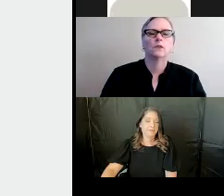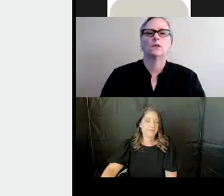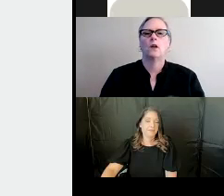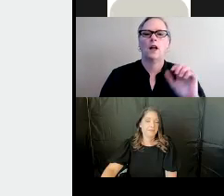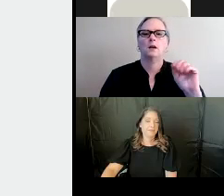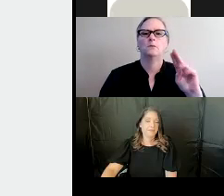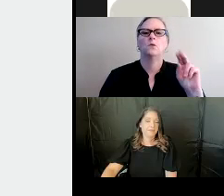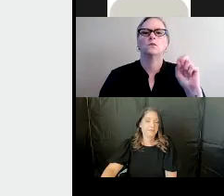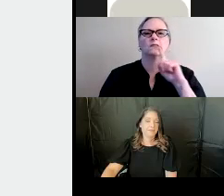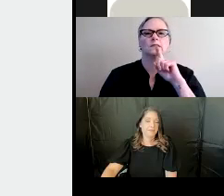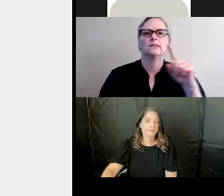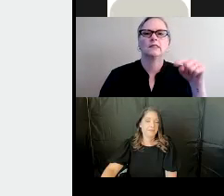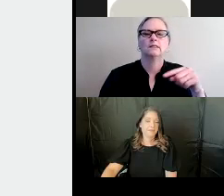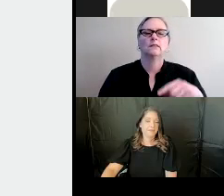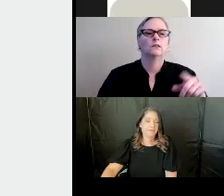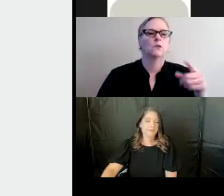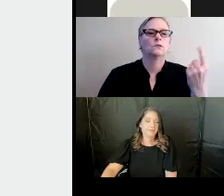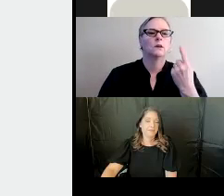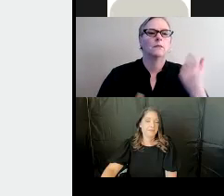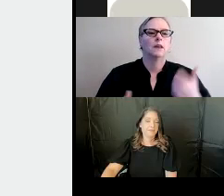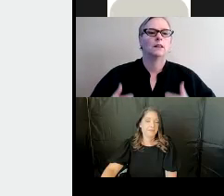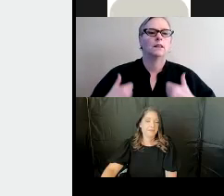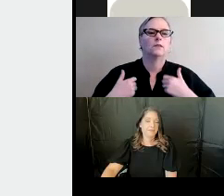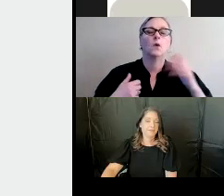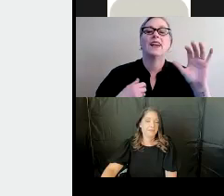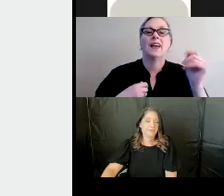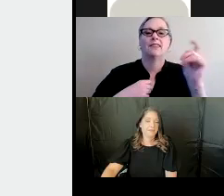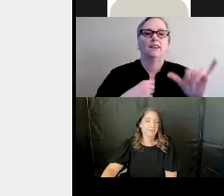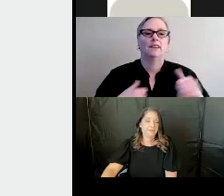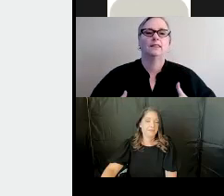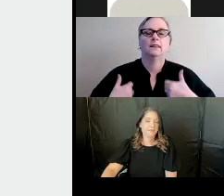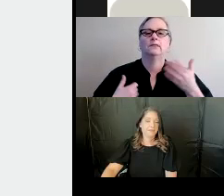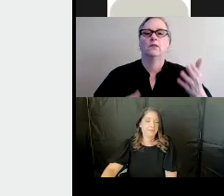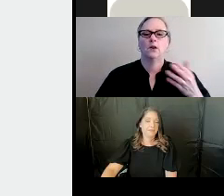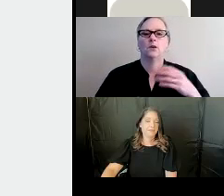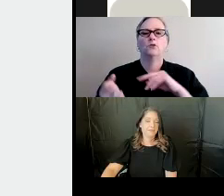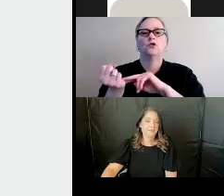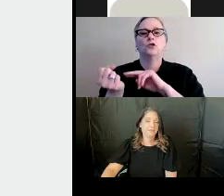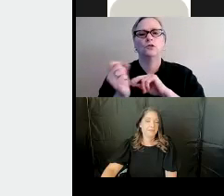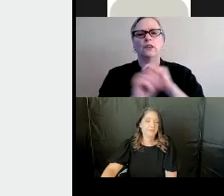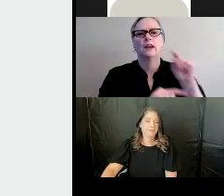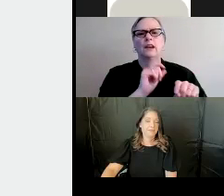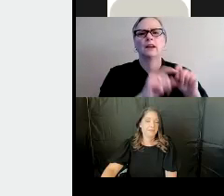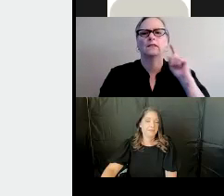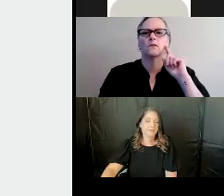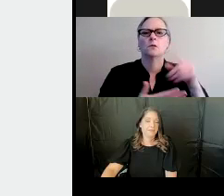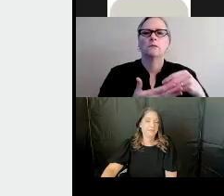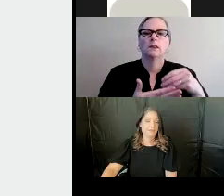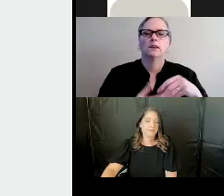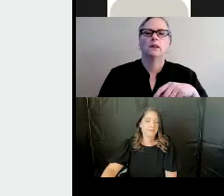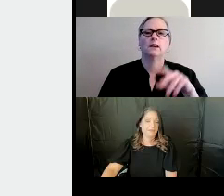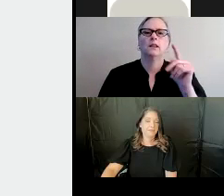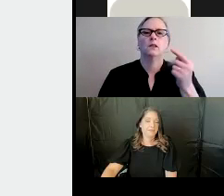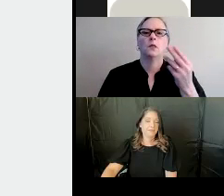in a nursing facility where Nurse Thomas is constantly asking her for money. Thomas tells Kathy that he